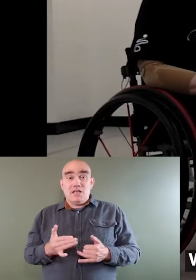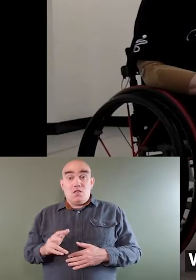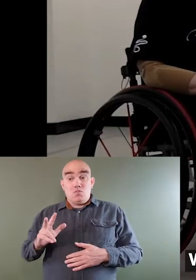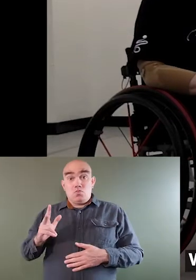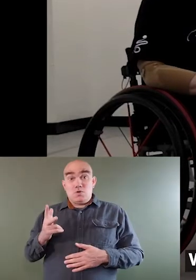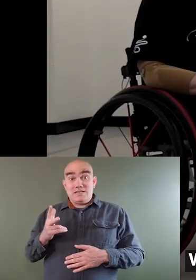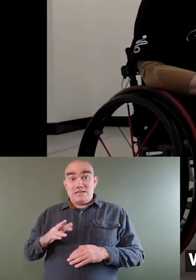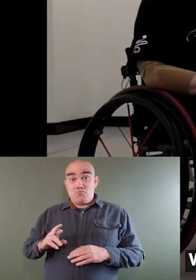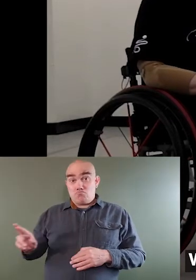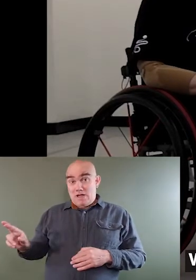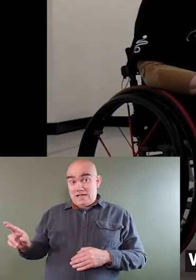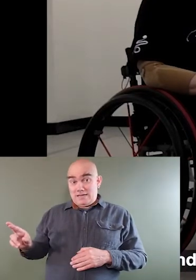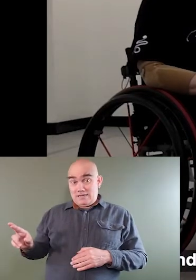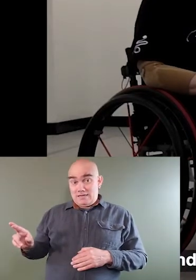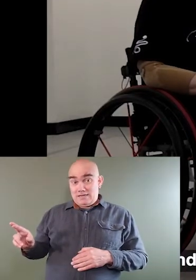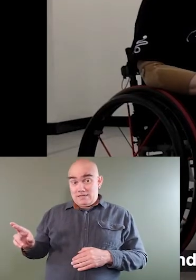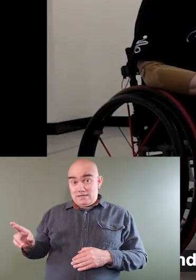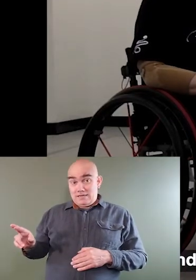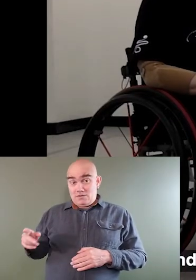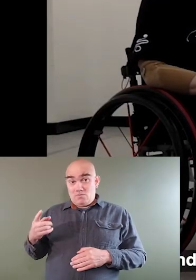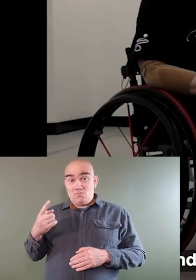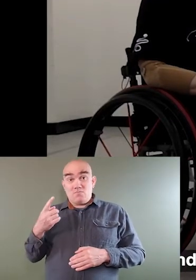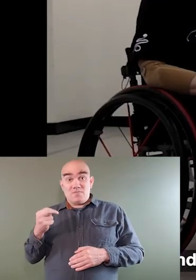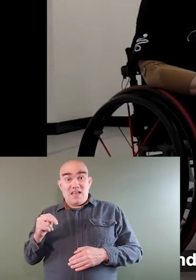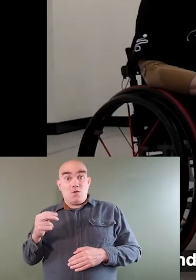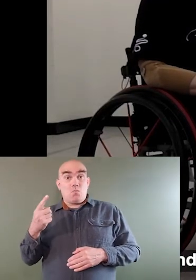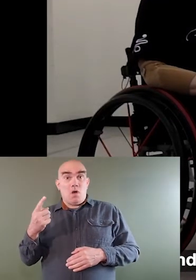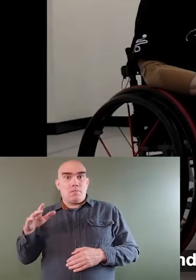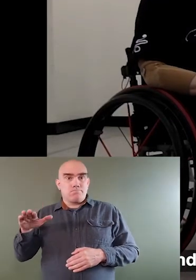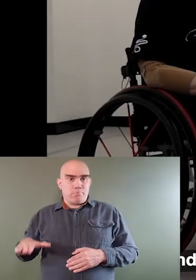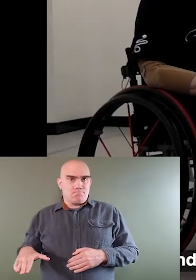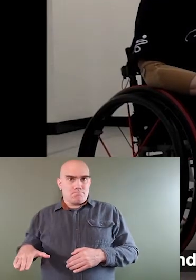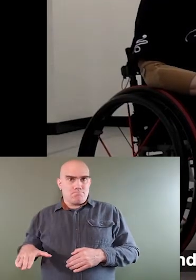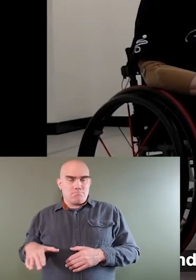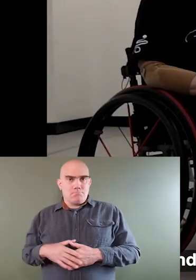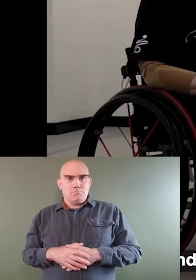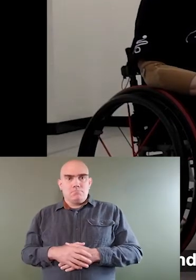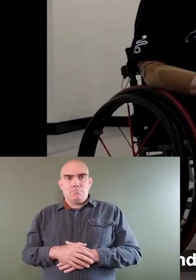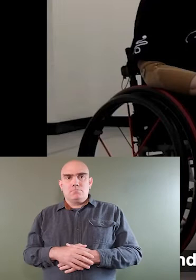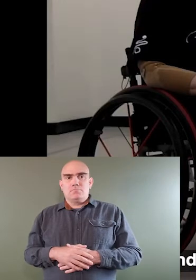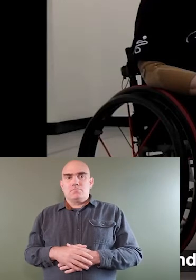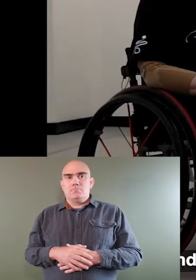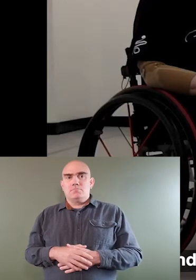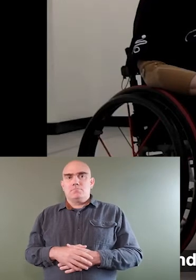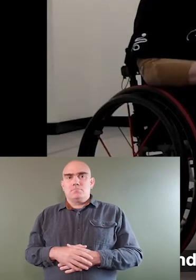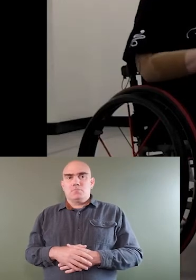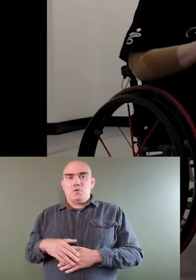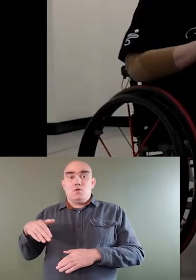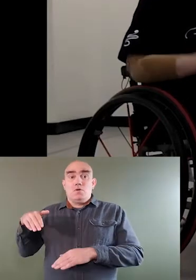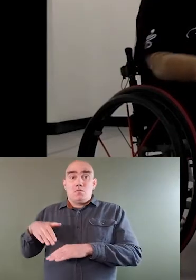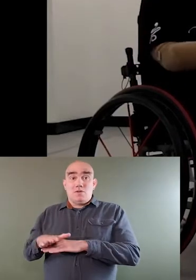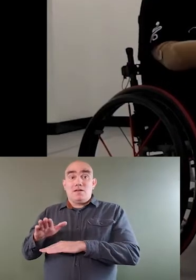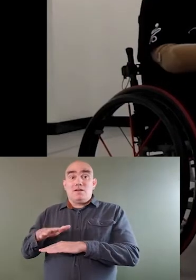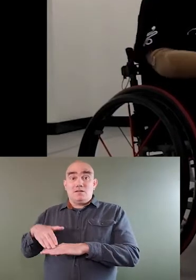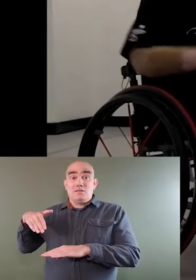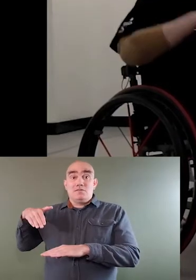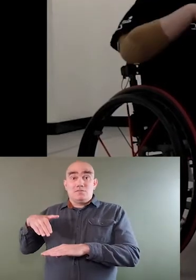3 shuffles on the right and 1 step or tap. That sounds like this.